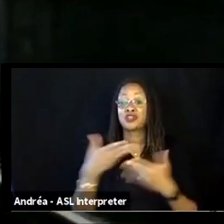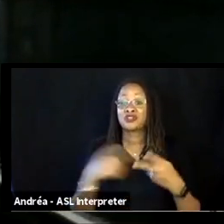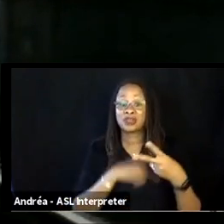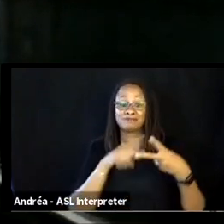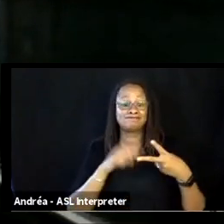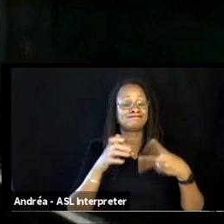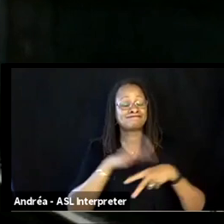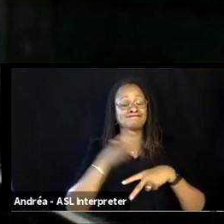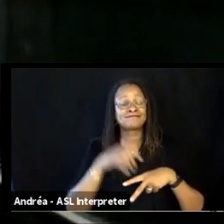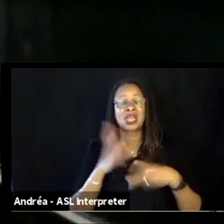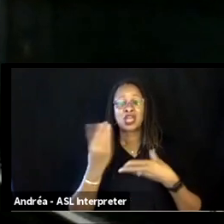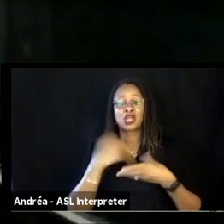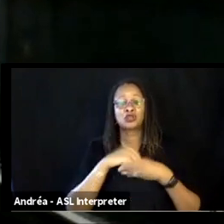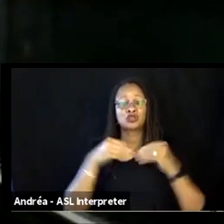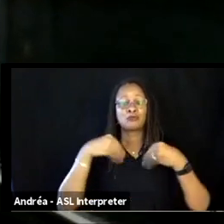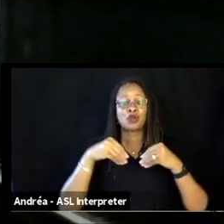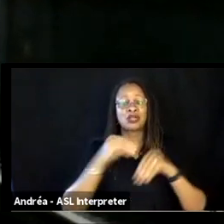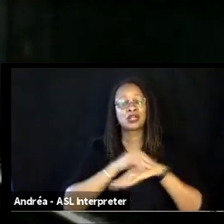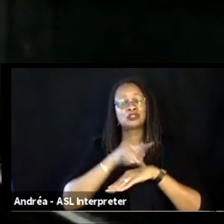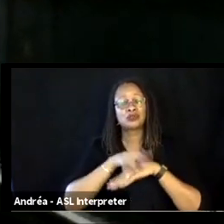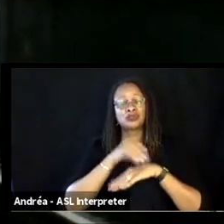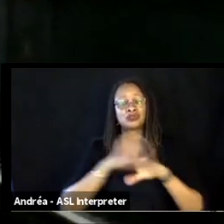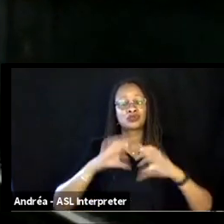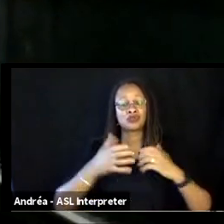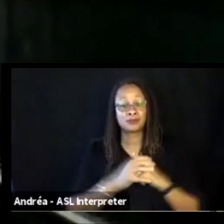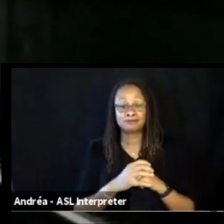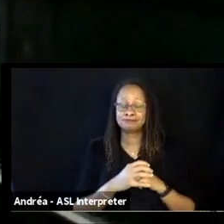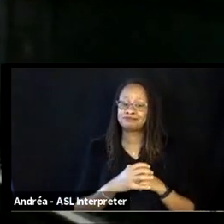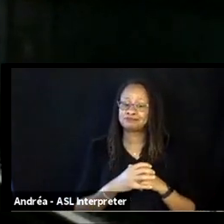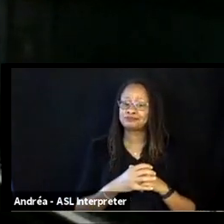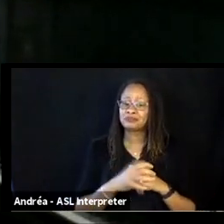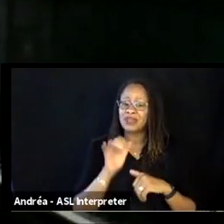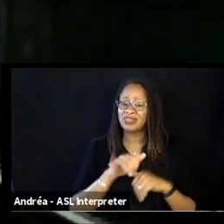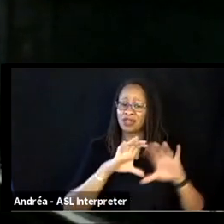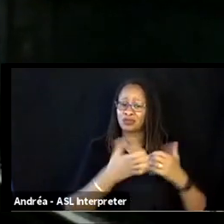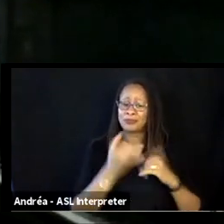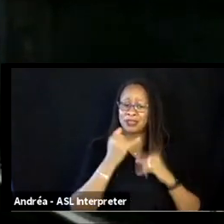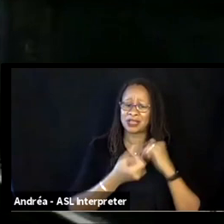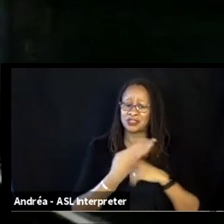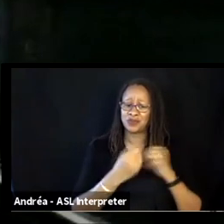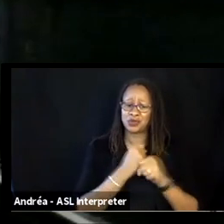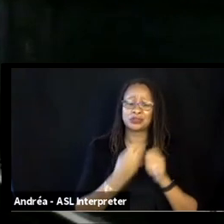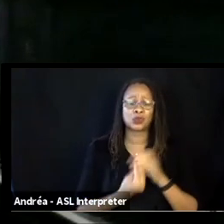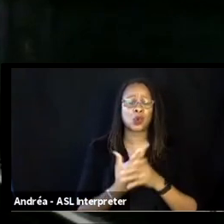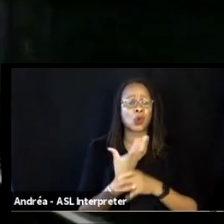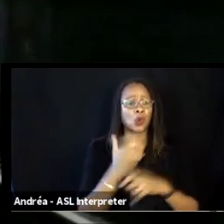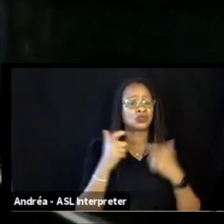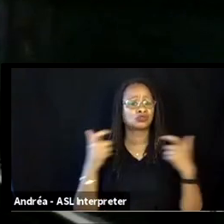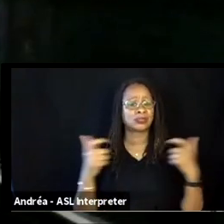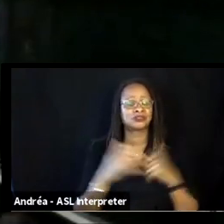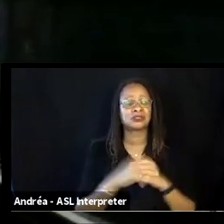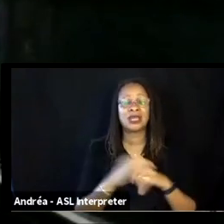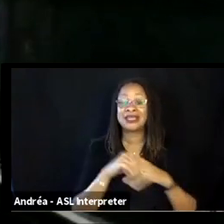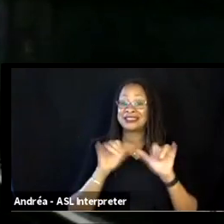Marketing Consultants group. And this is a group that over the last couple of years has really grown tremendously in